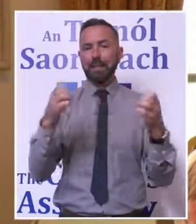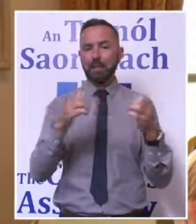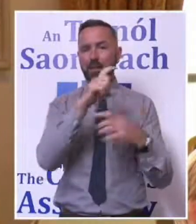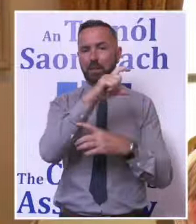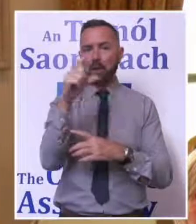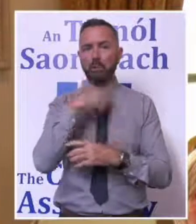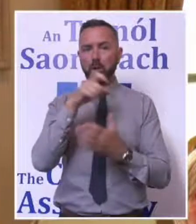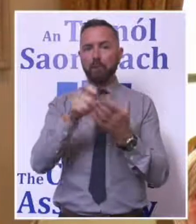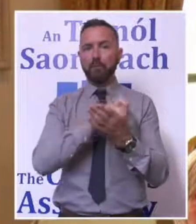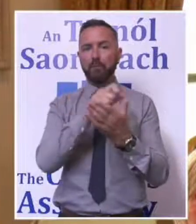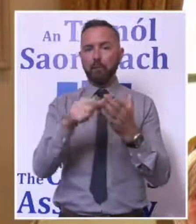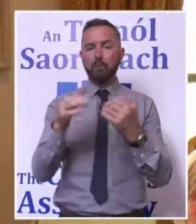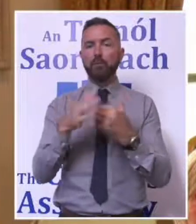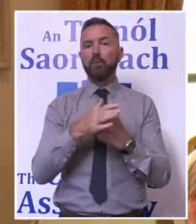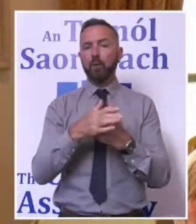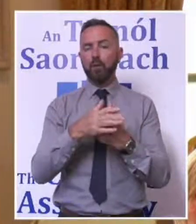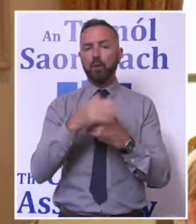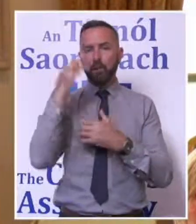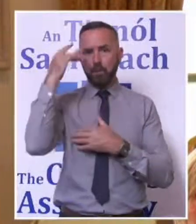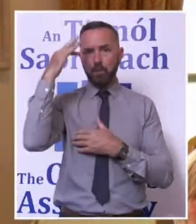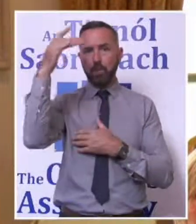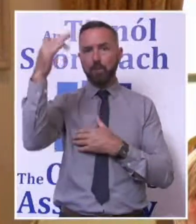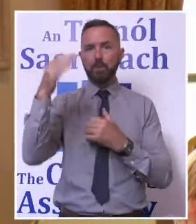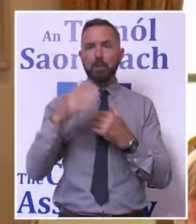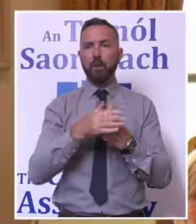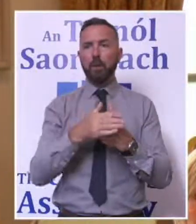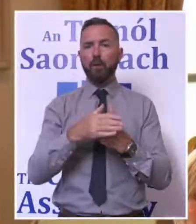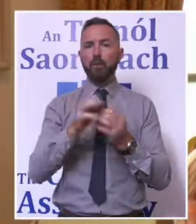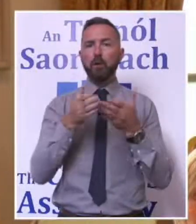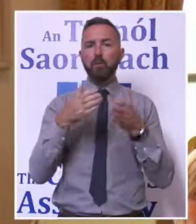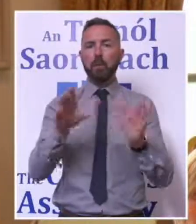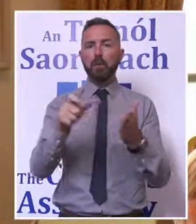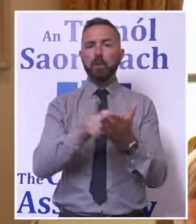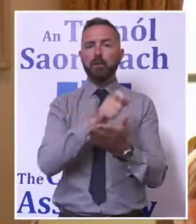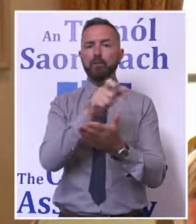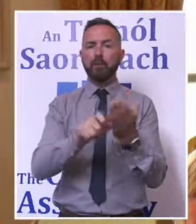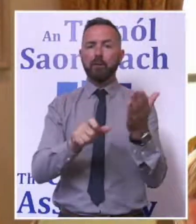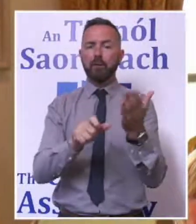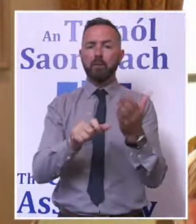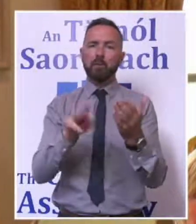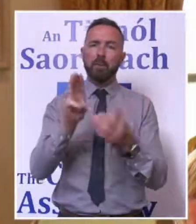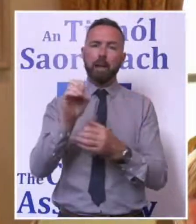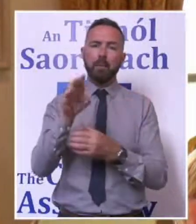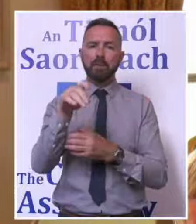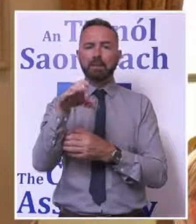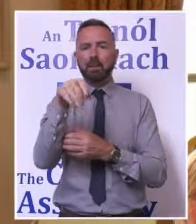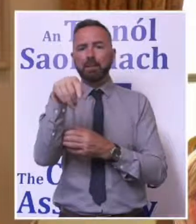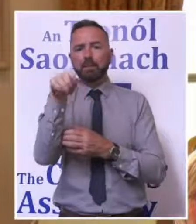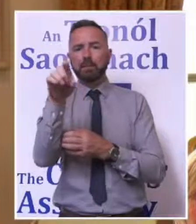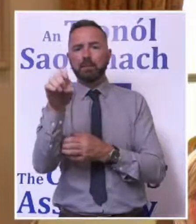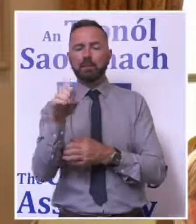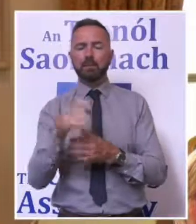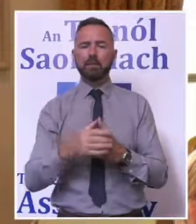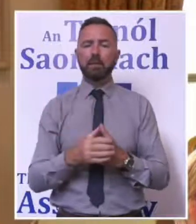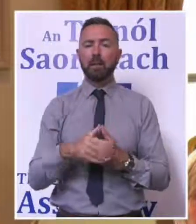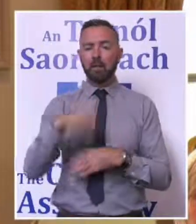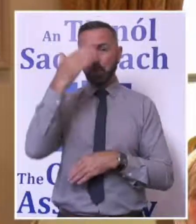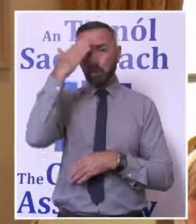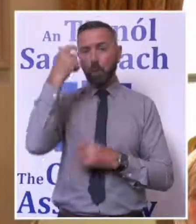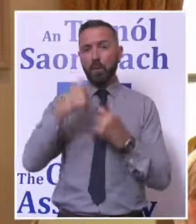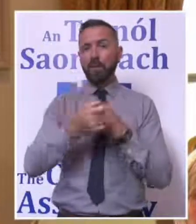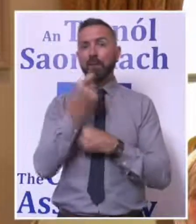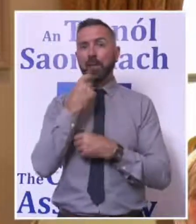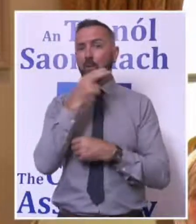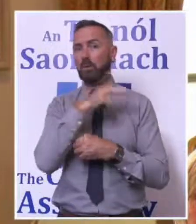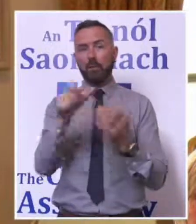them, to vote for the principle of a plebiscite, and it was pretty much known that Fingal wouldn't vote for it in advance, so it was set up to fail.